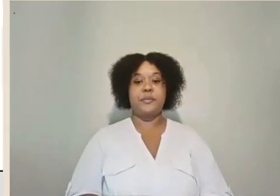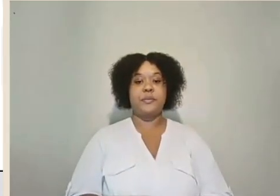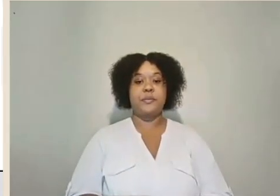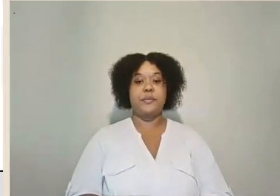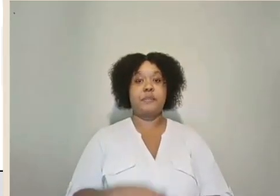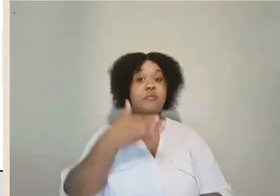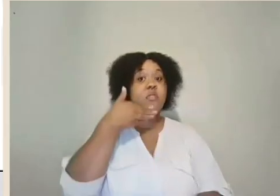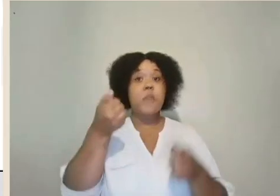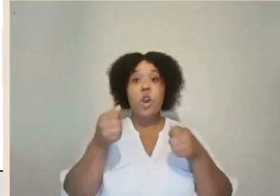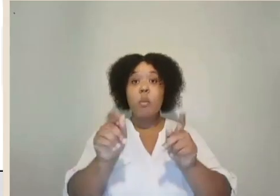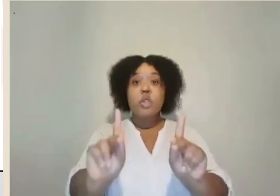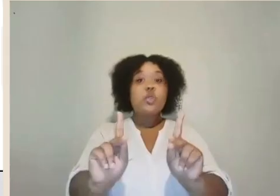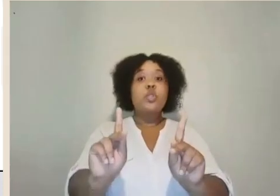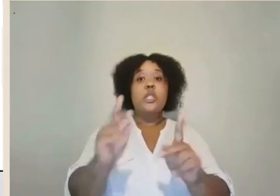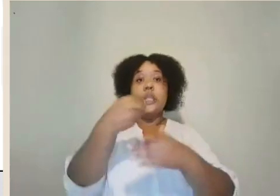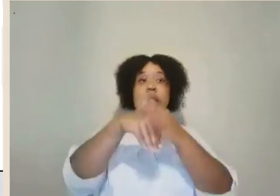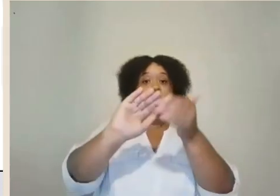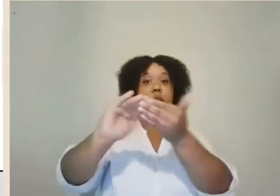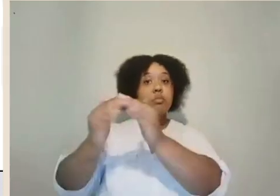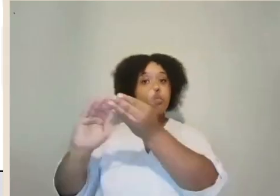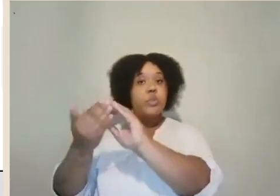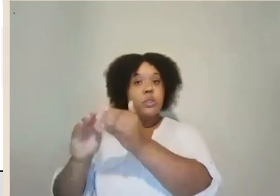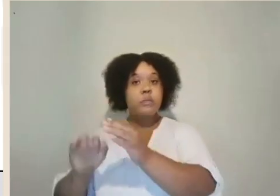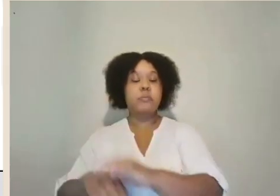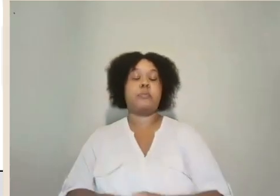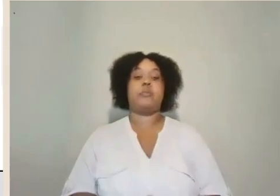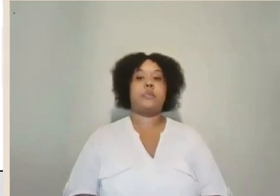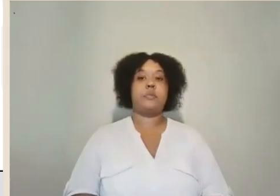Better opportunity, work in their communities.